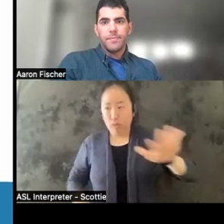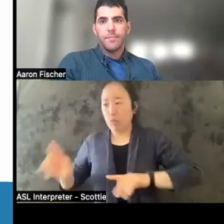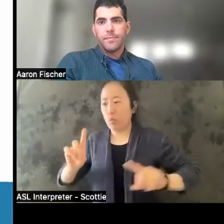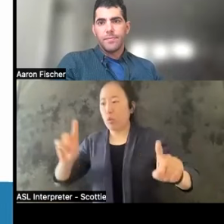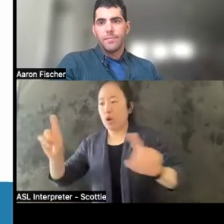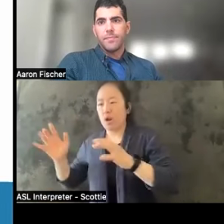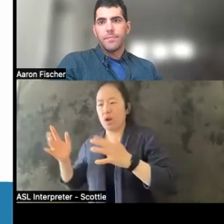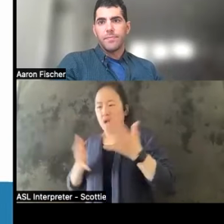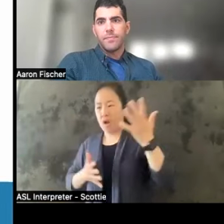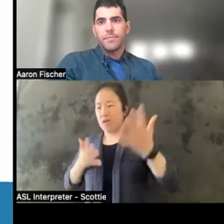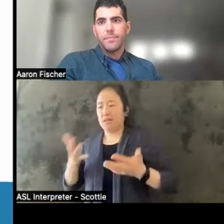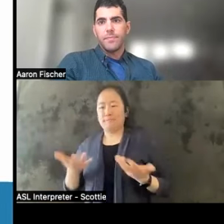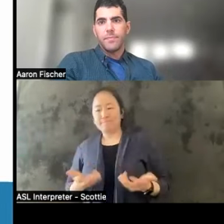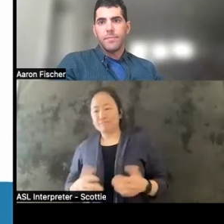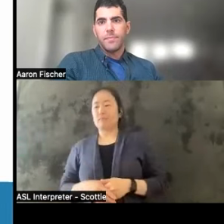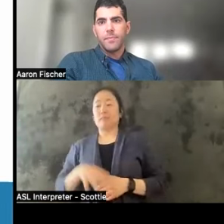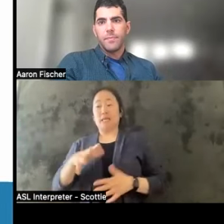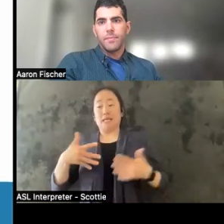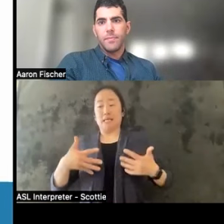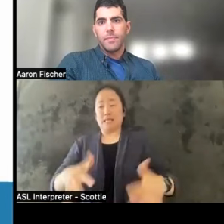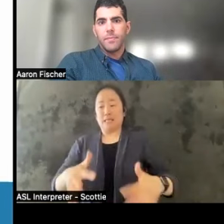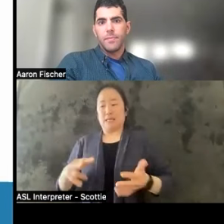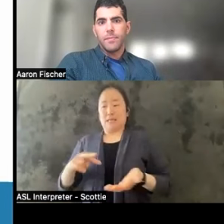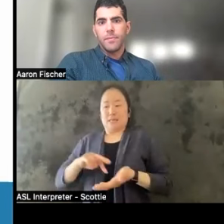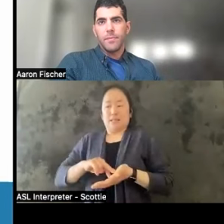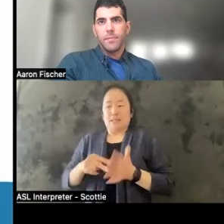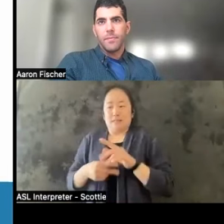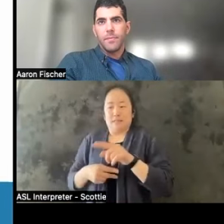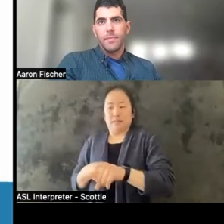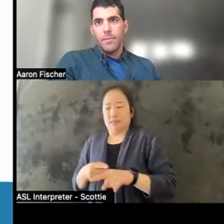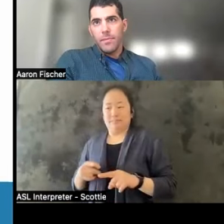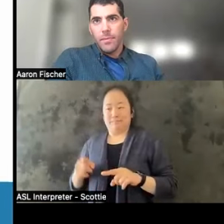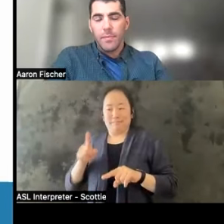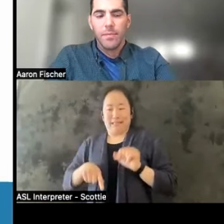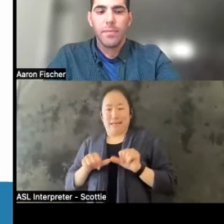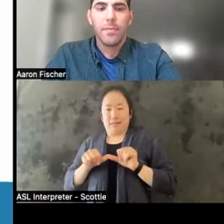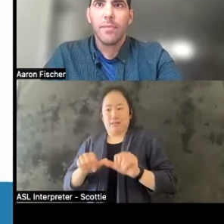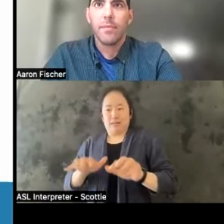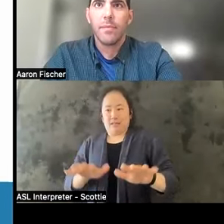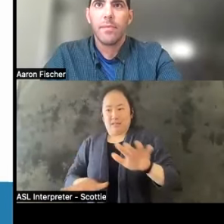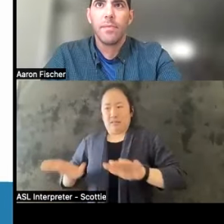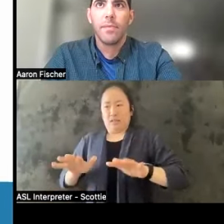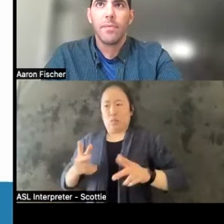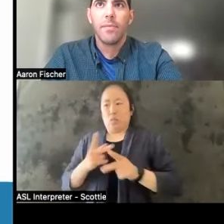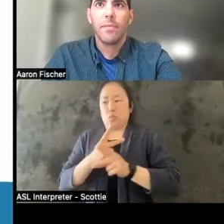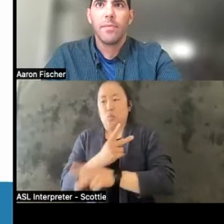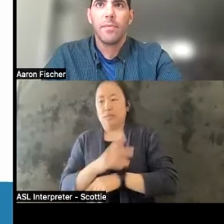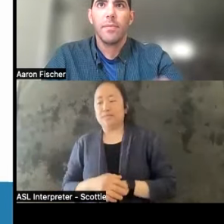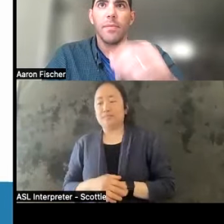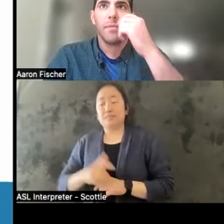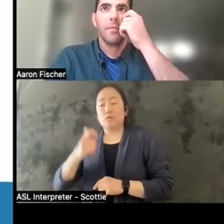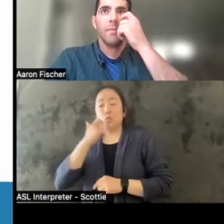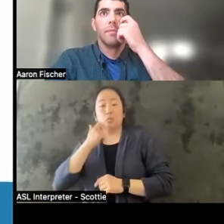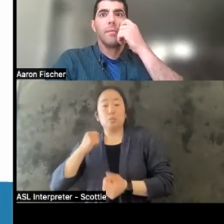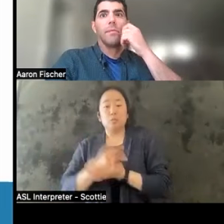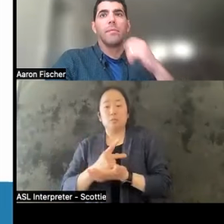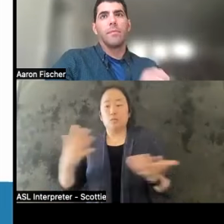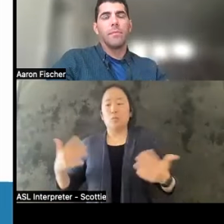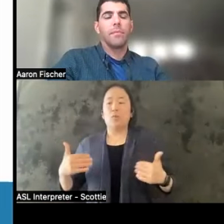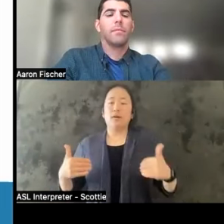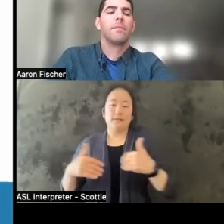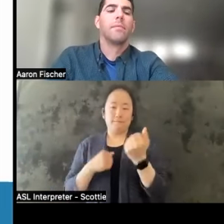from a nonprofit organization whose mission is to provide service animals to people living with disabilities. However, both the shelter